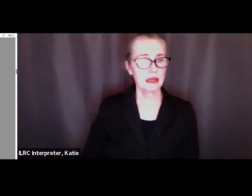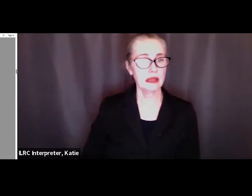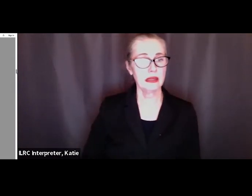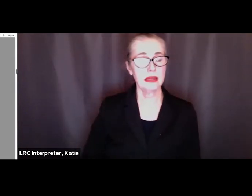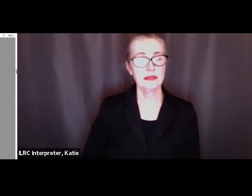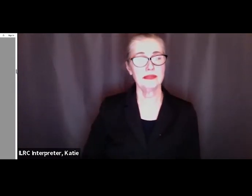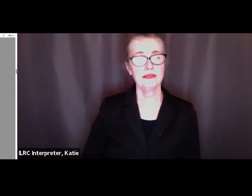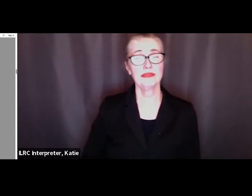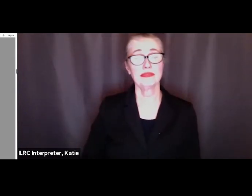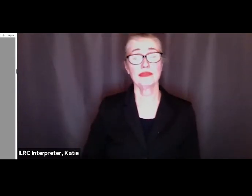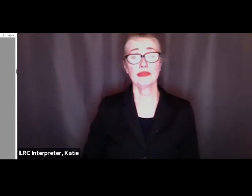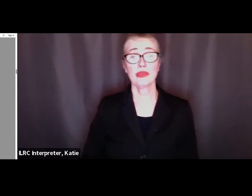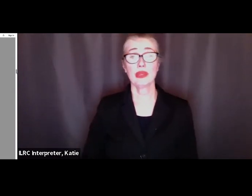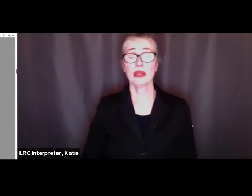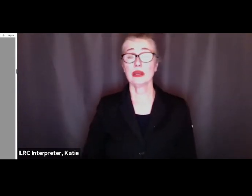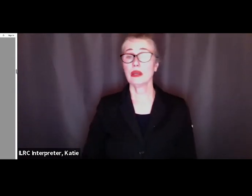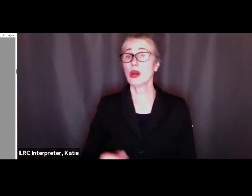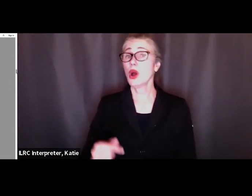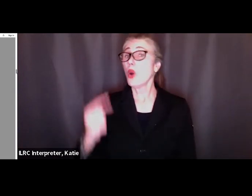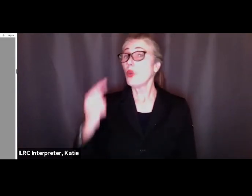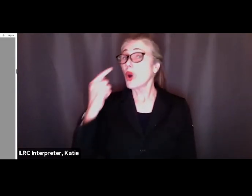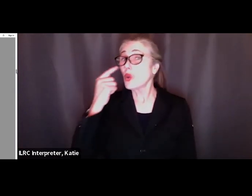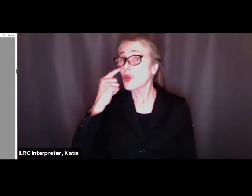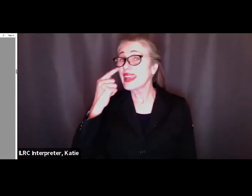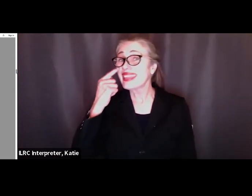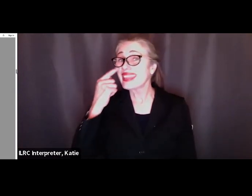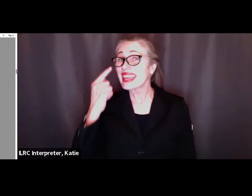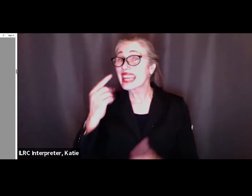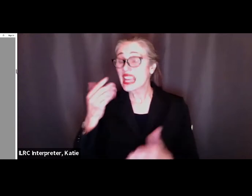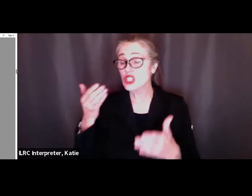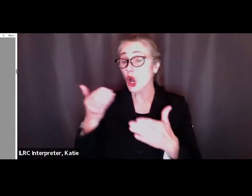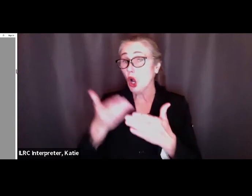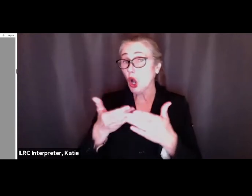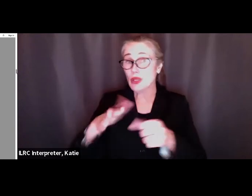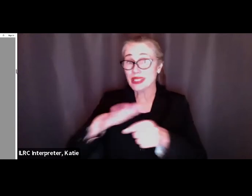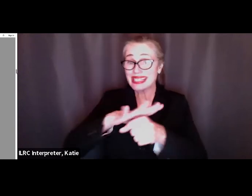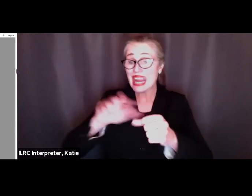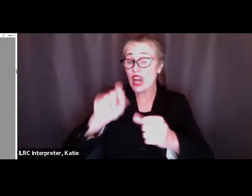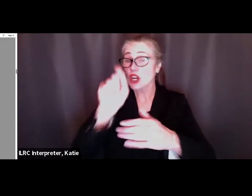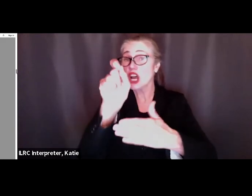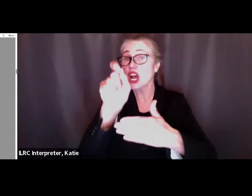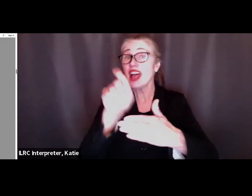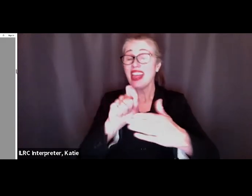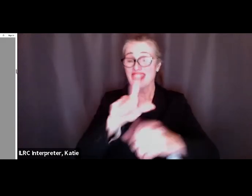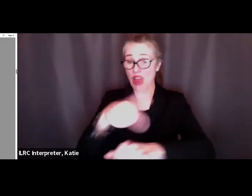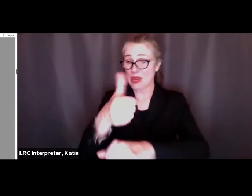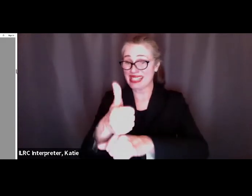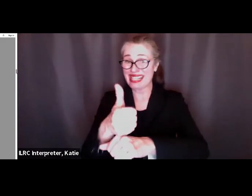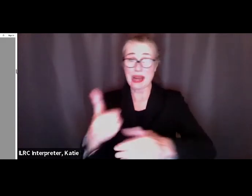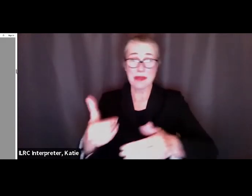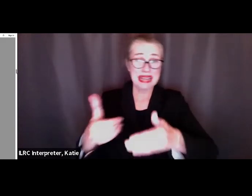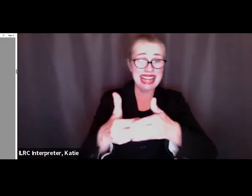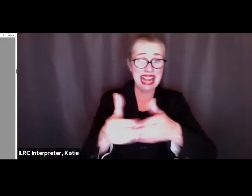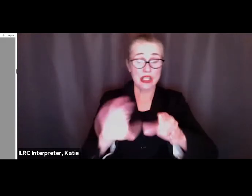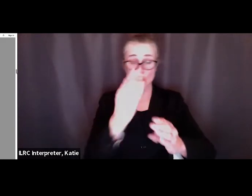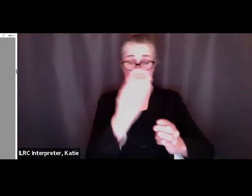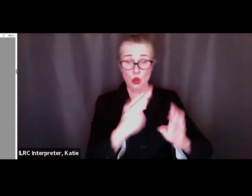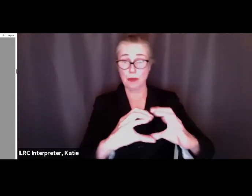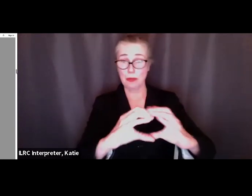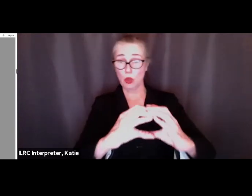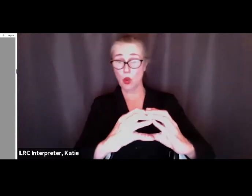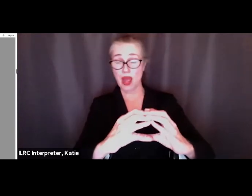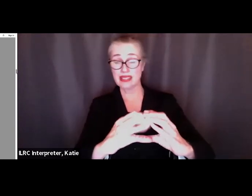would consider the closest trustee area that we drew to that same blue one um in one of our scenarios we had about